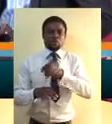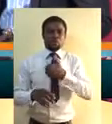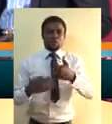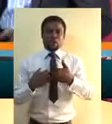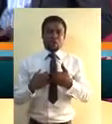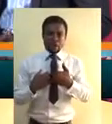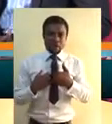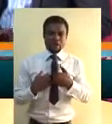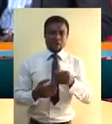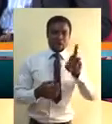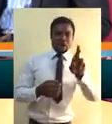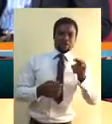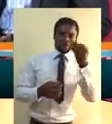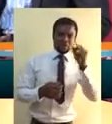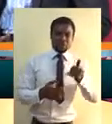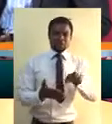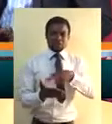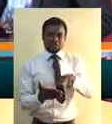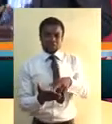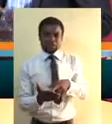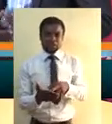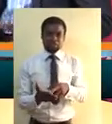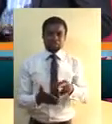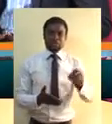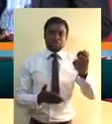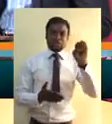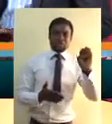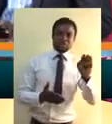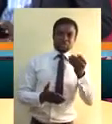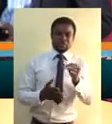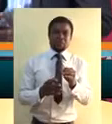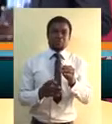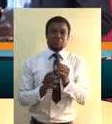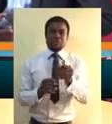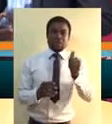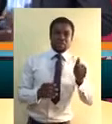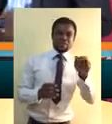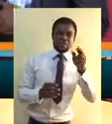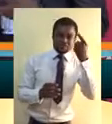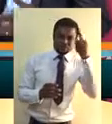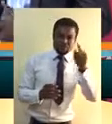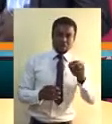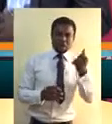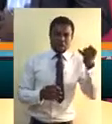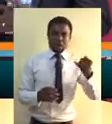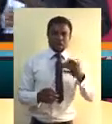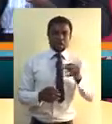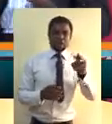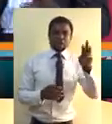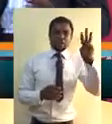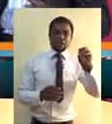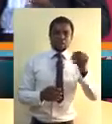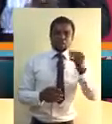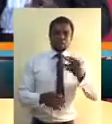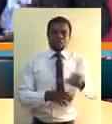T for technology, the R for reading, the E for engineering, the A for art, and M for mathematics. This